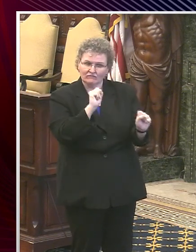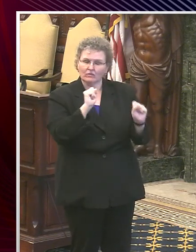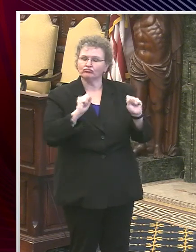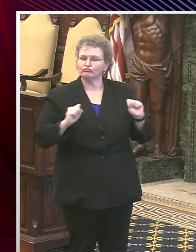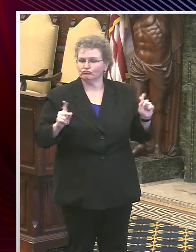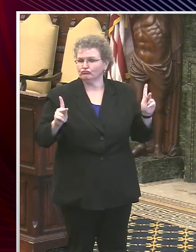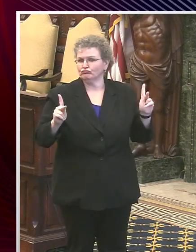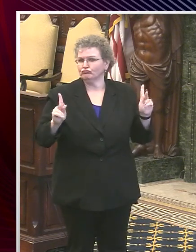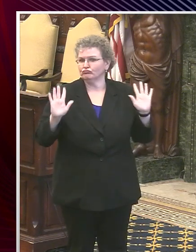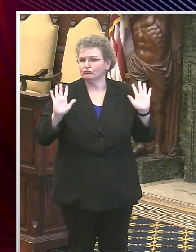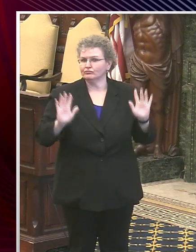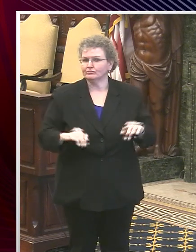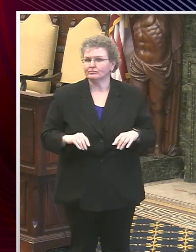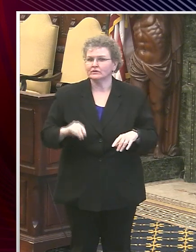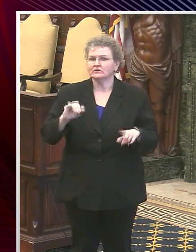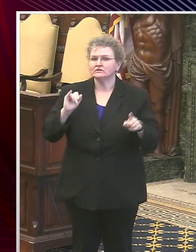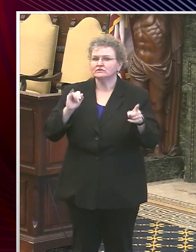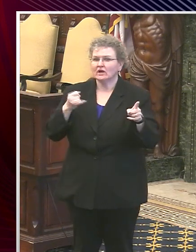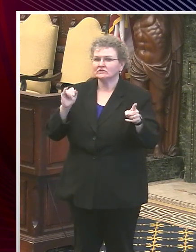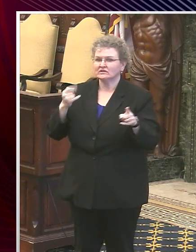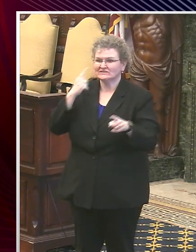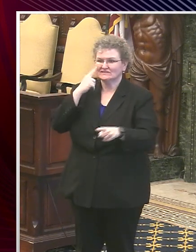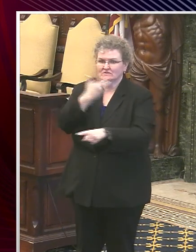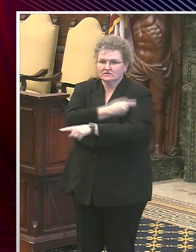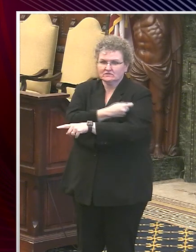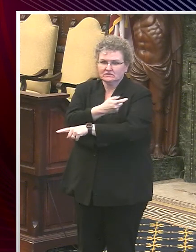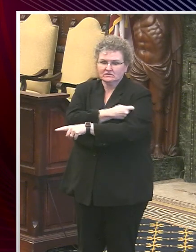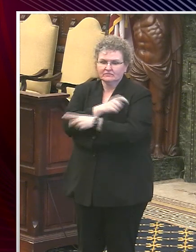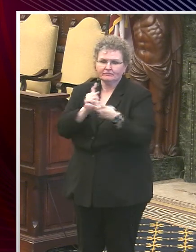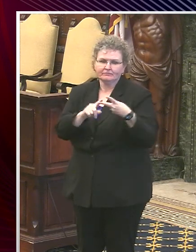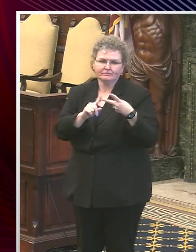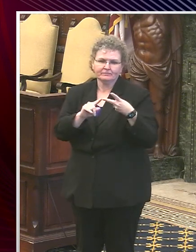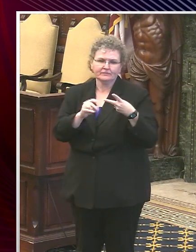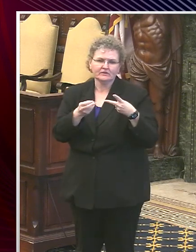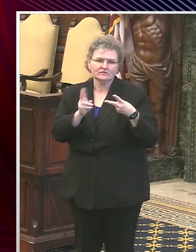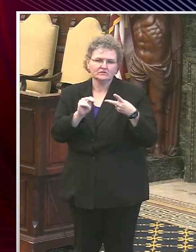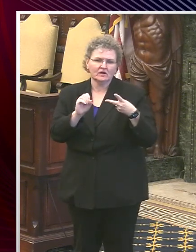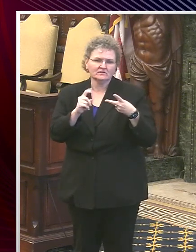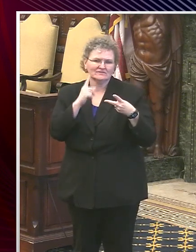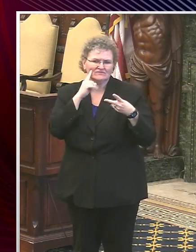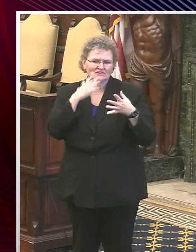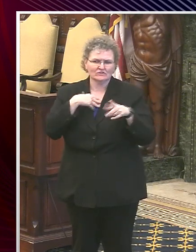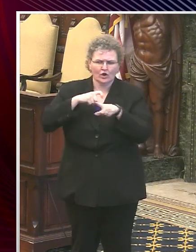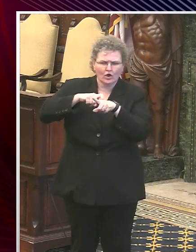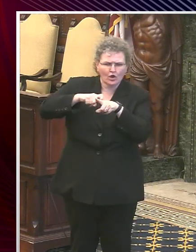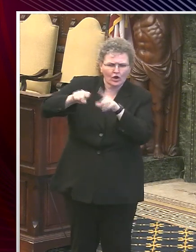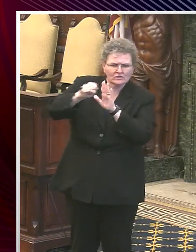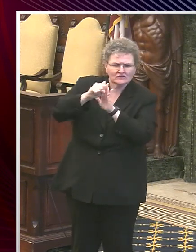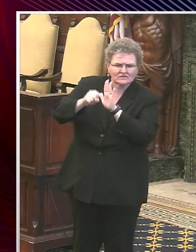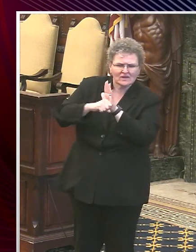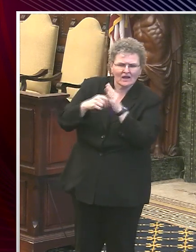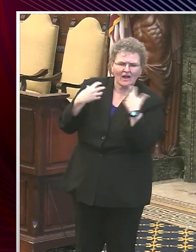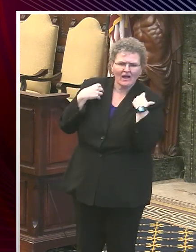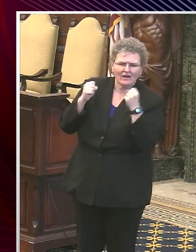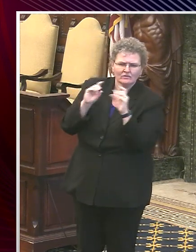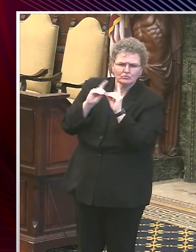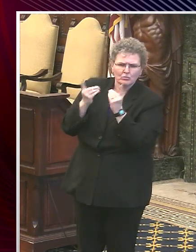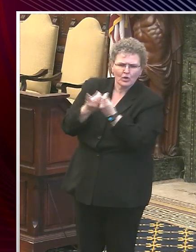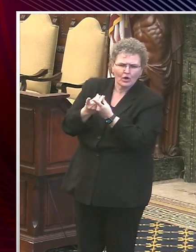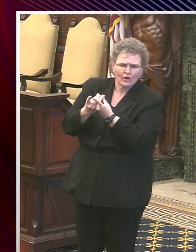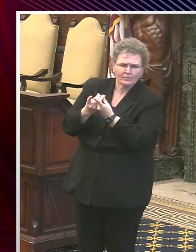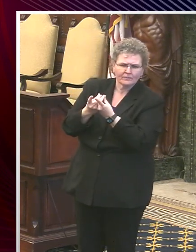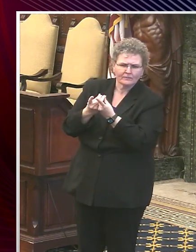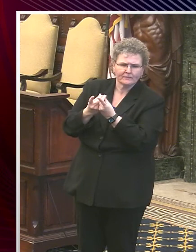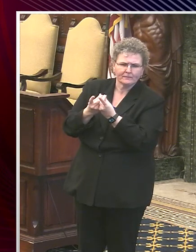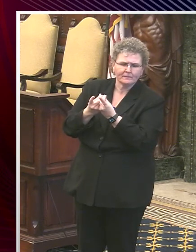the Johnson & Johnson vaccines. We were on a call earlier with the state health department, and lots of questions being asked to them about